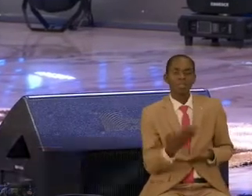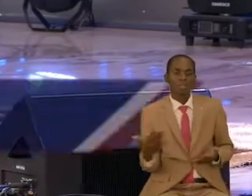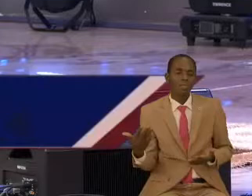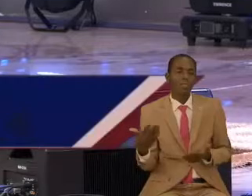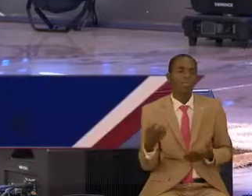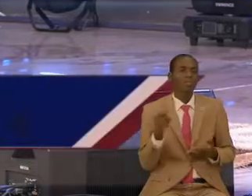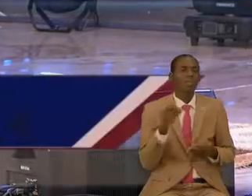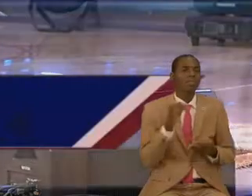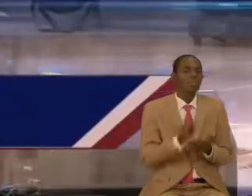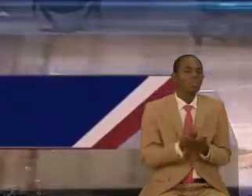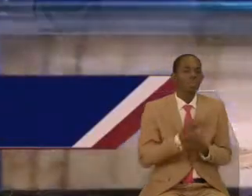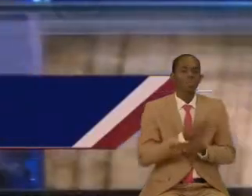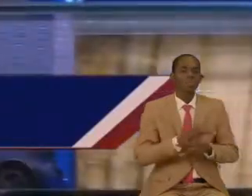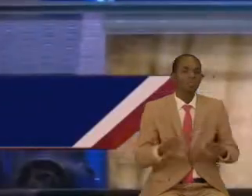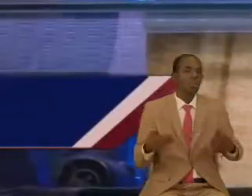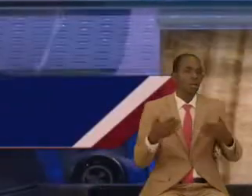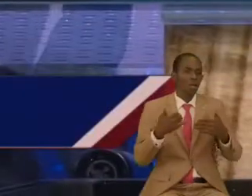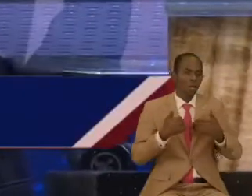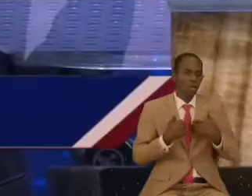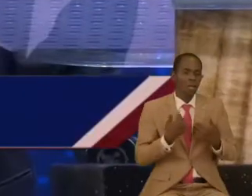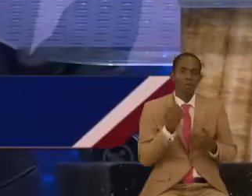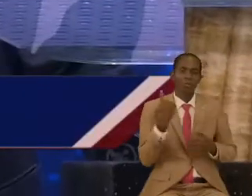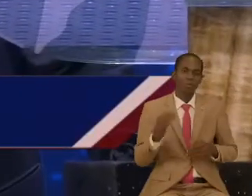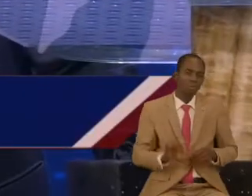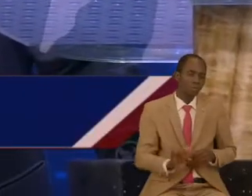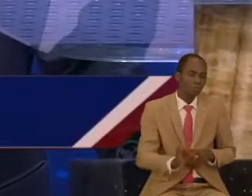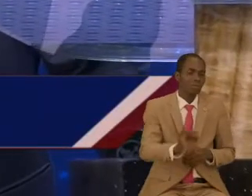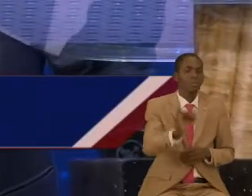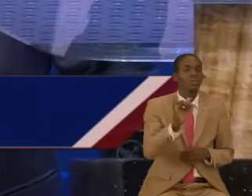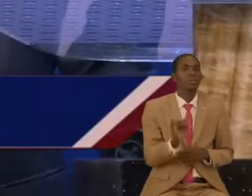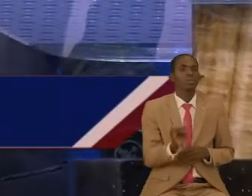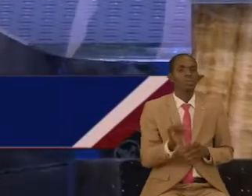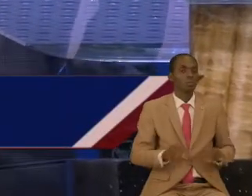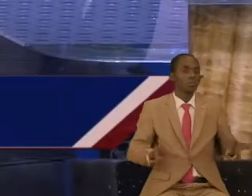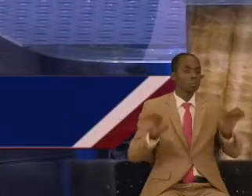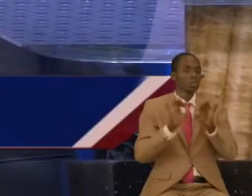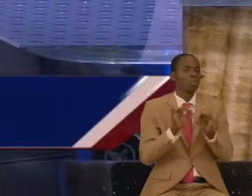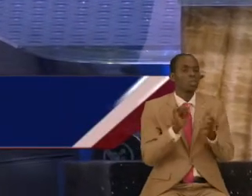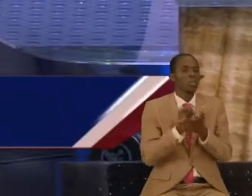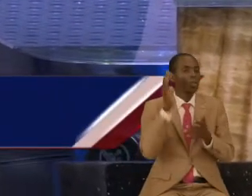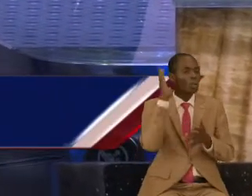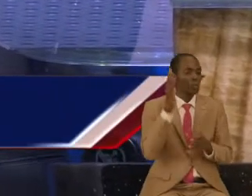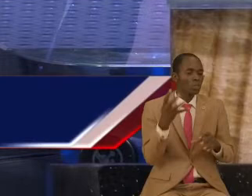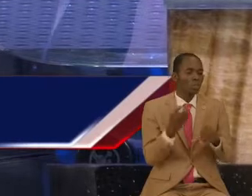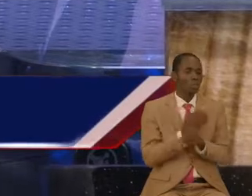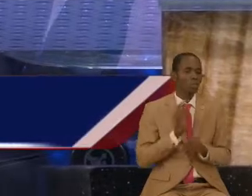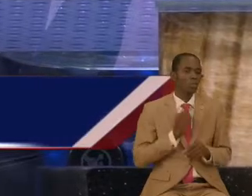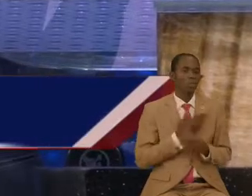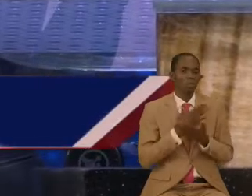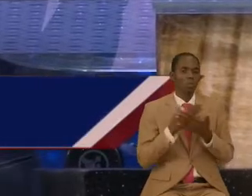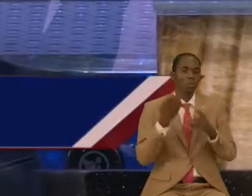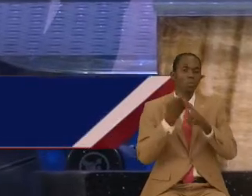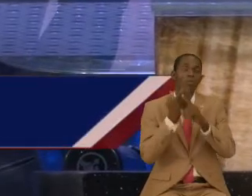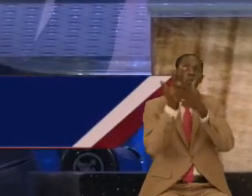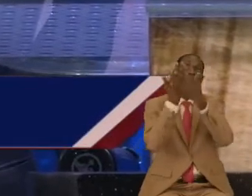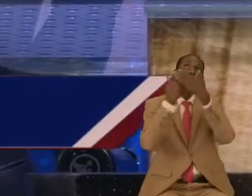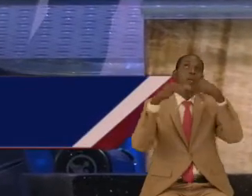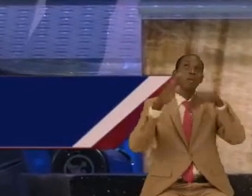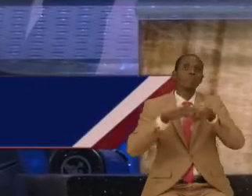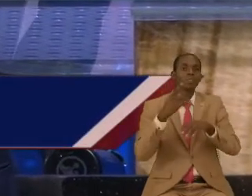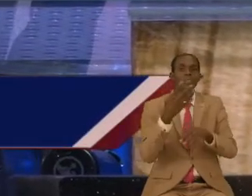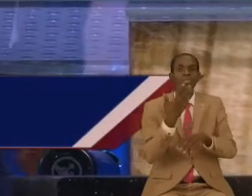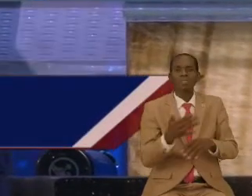that do not have a lasting value, that will take us away from heaven, the things that do